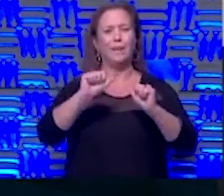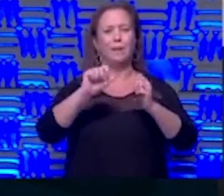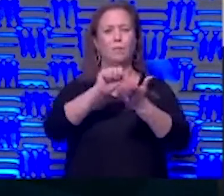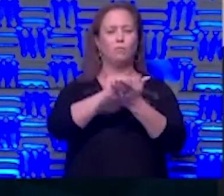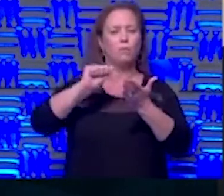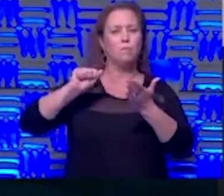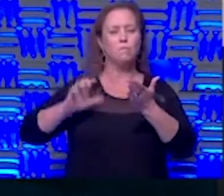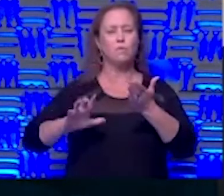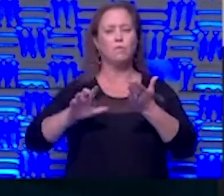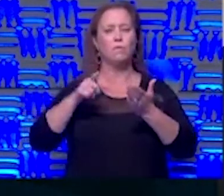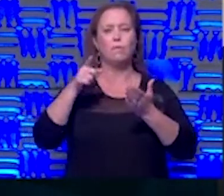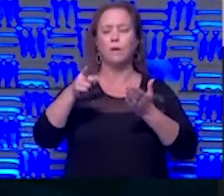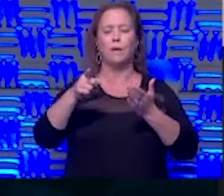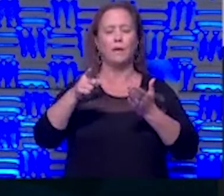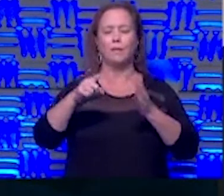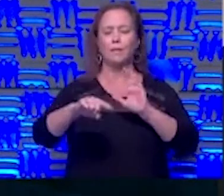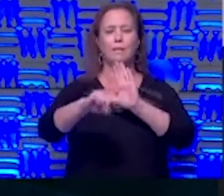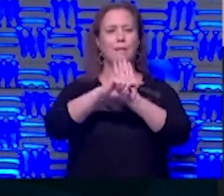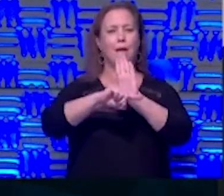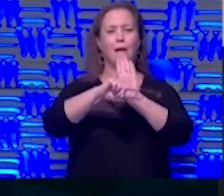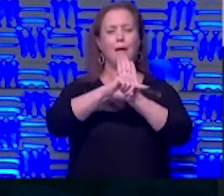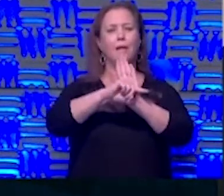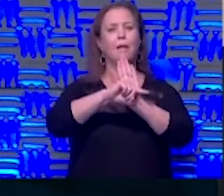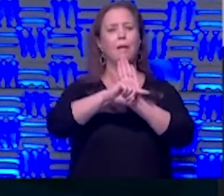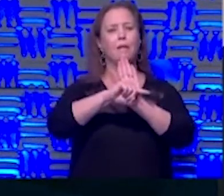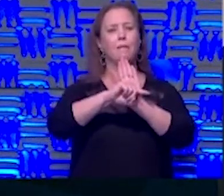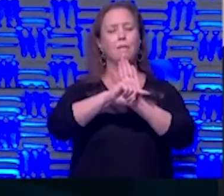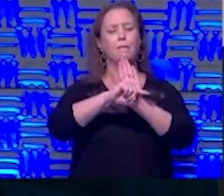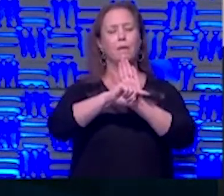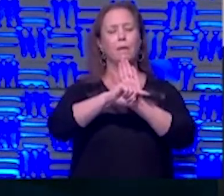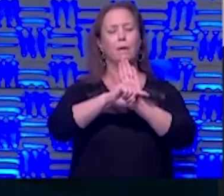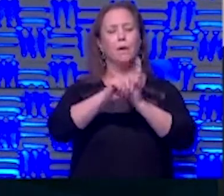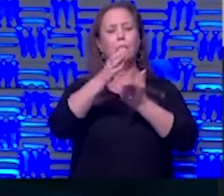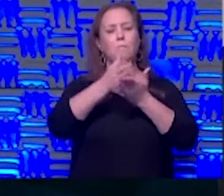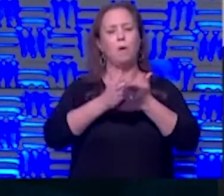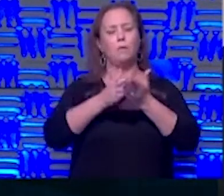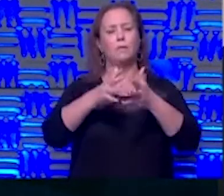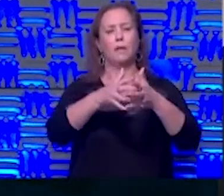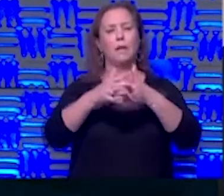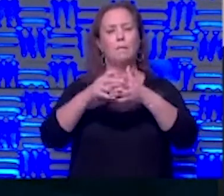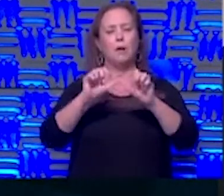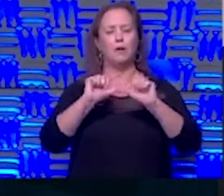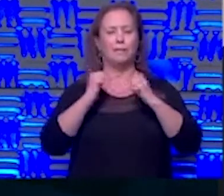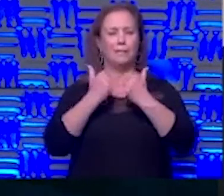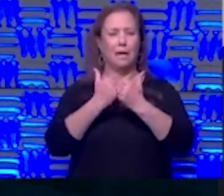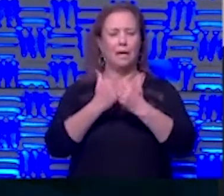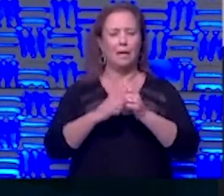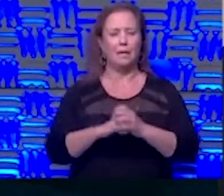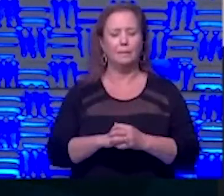really so negative in some other parts of American society.